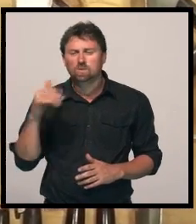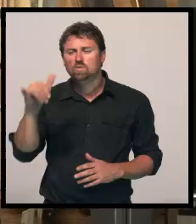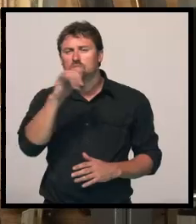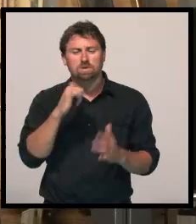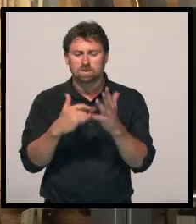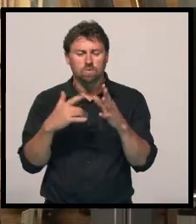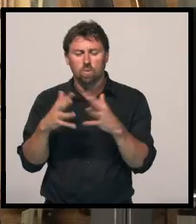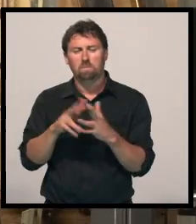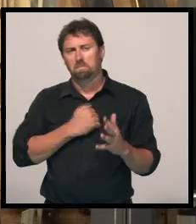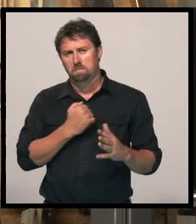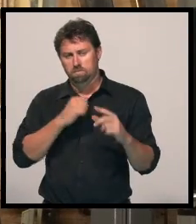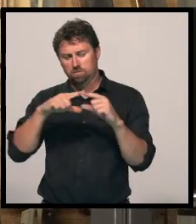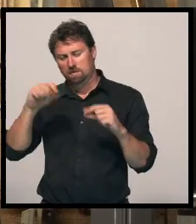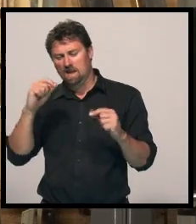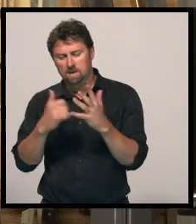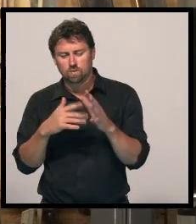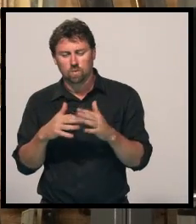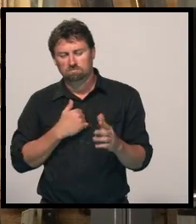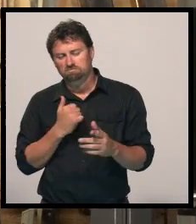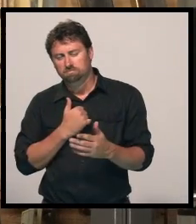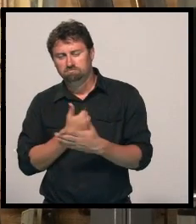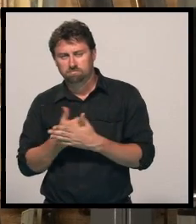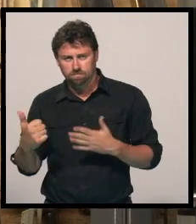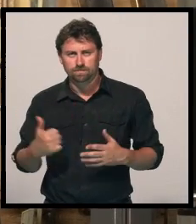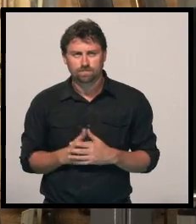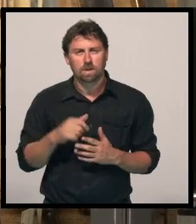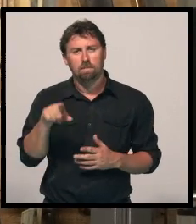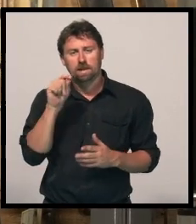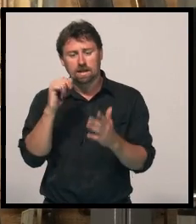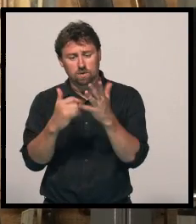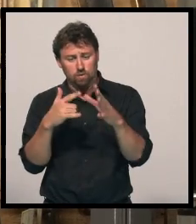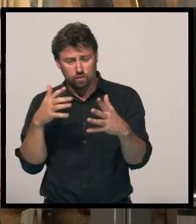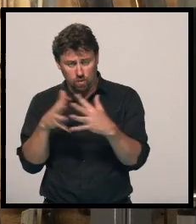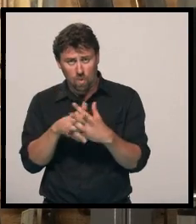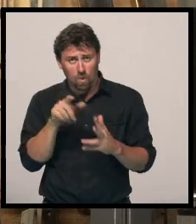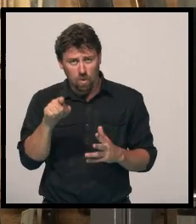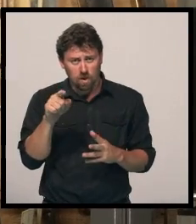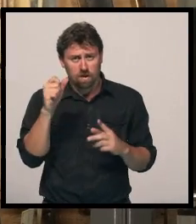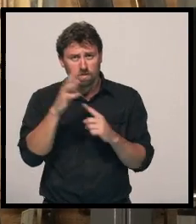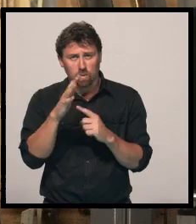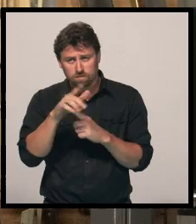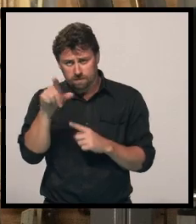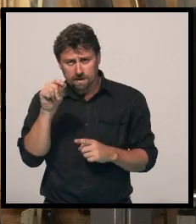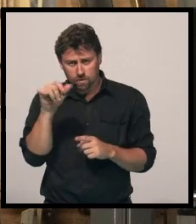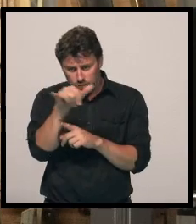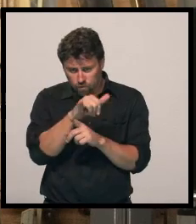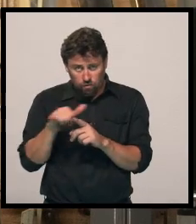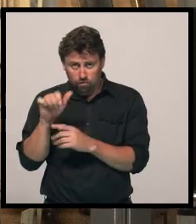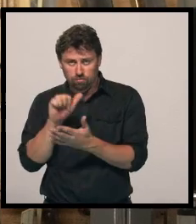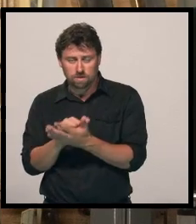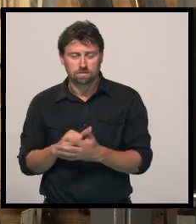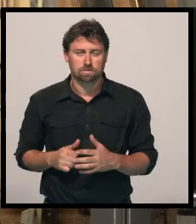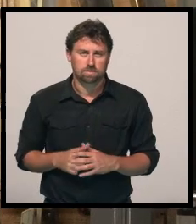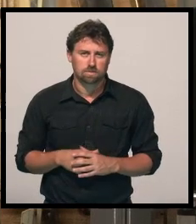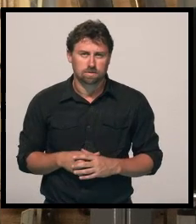I used a Japanese saw on this, it's the saw that you're going to use to cut the bits of edging. So